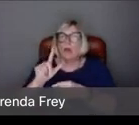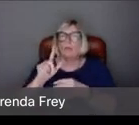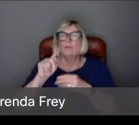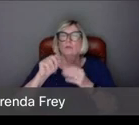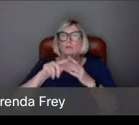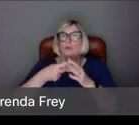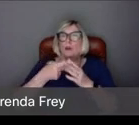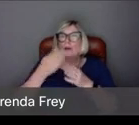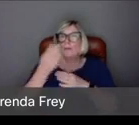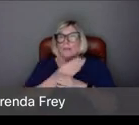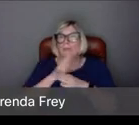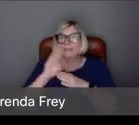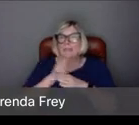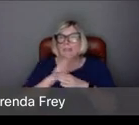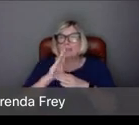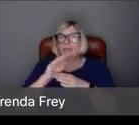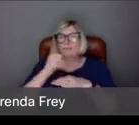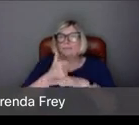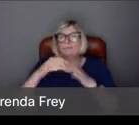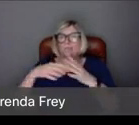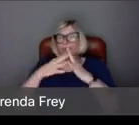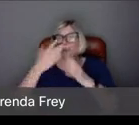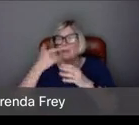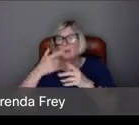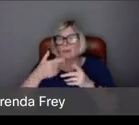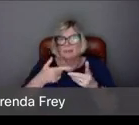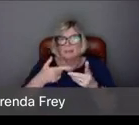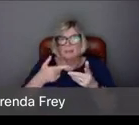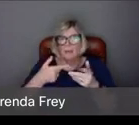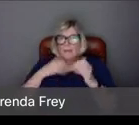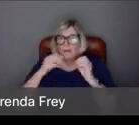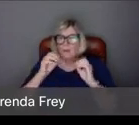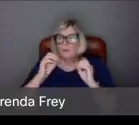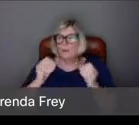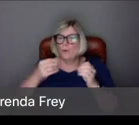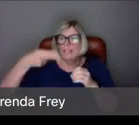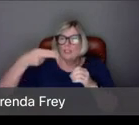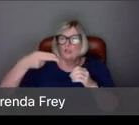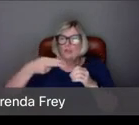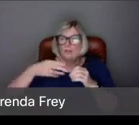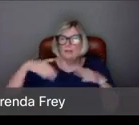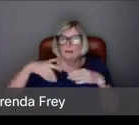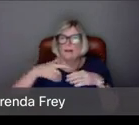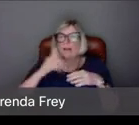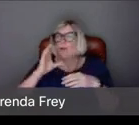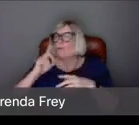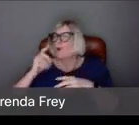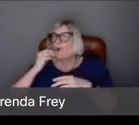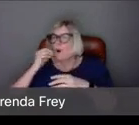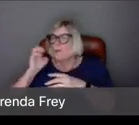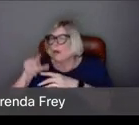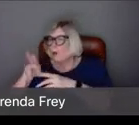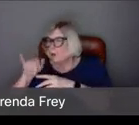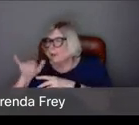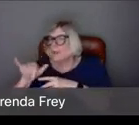business with, because there's no track record for the business yet. And so, they'll look for home equity, or somebody